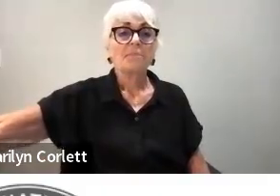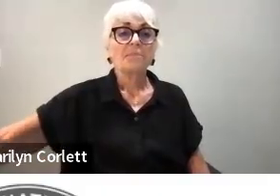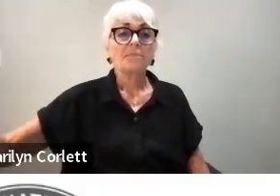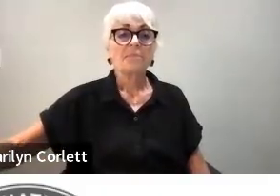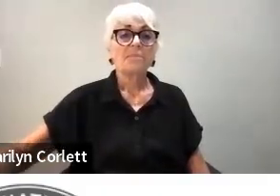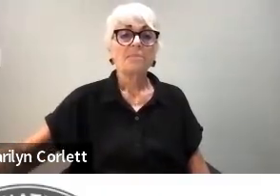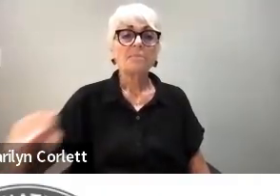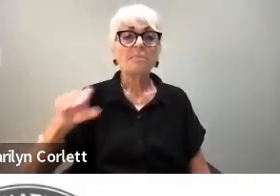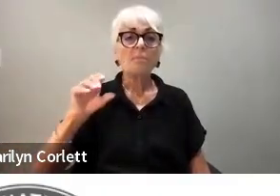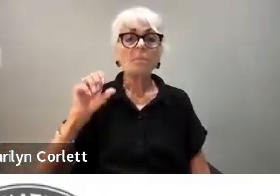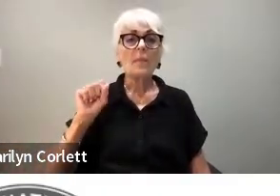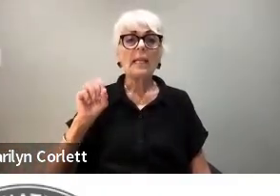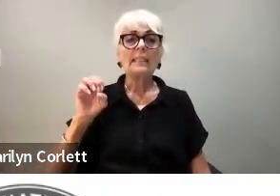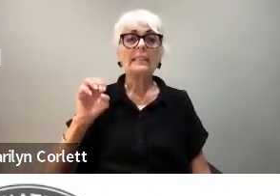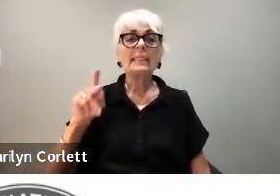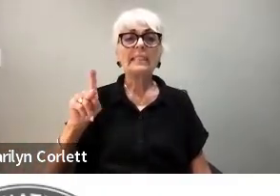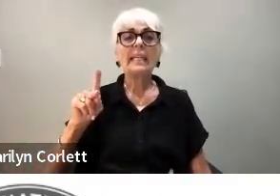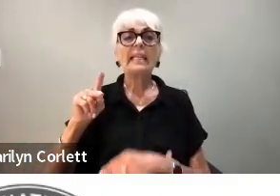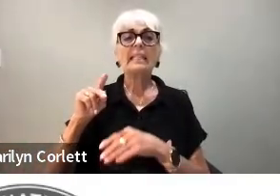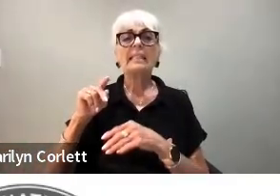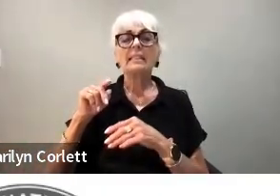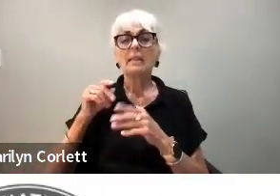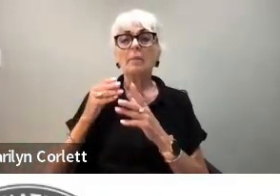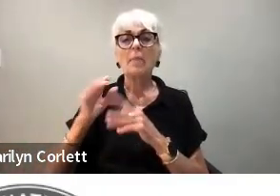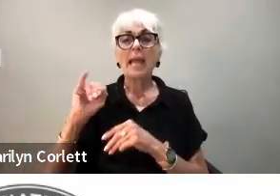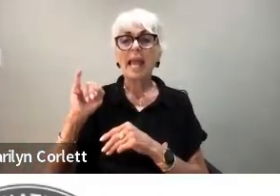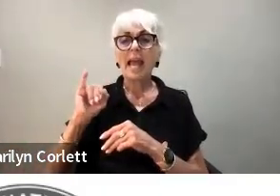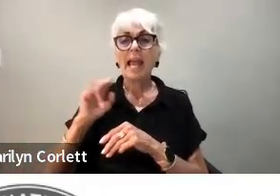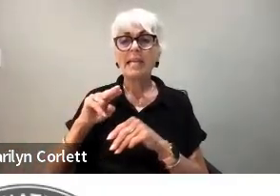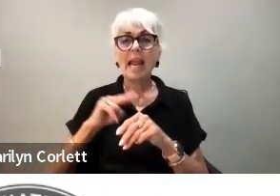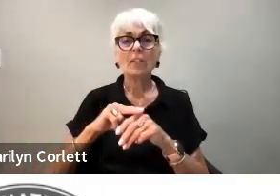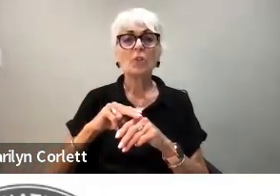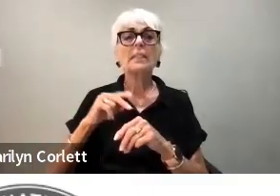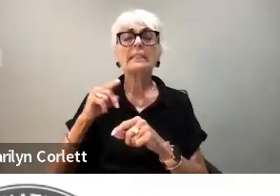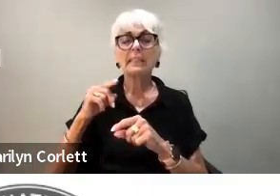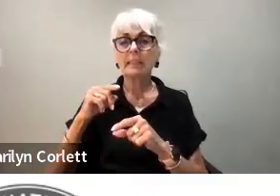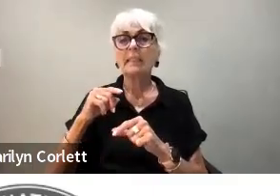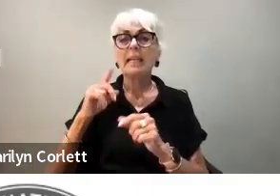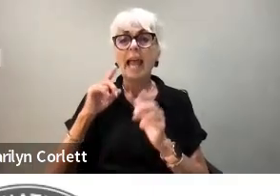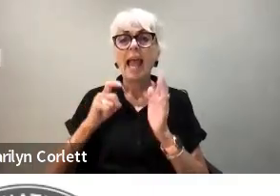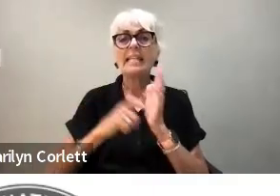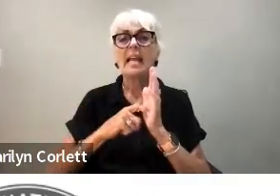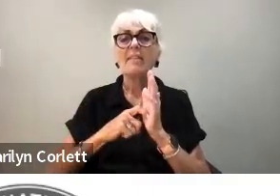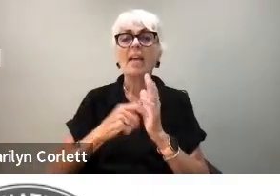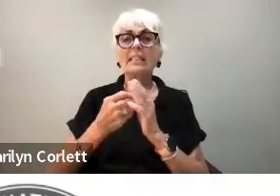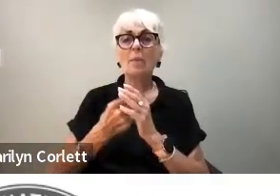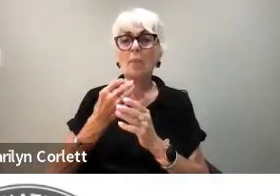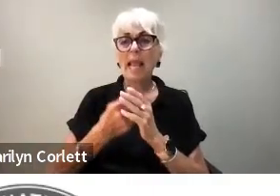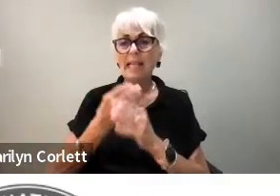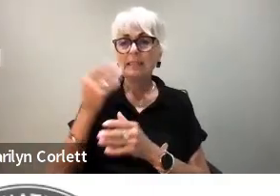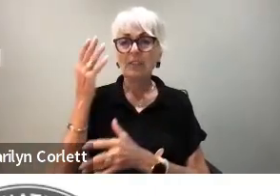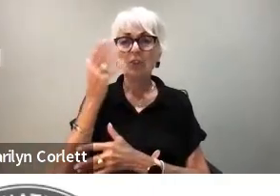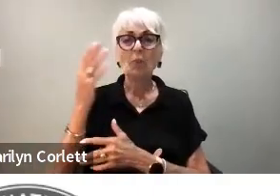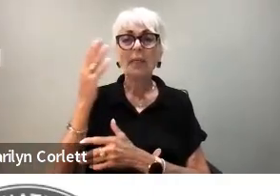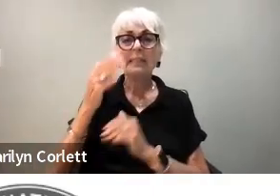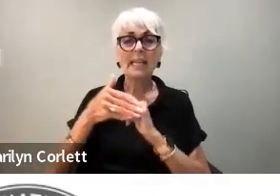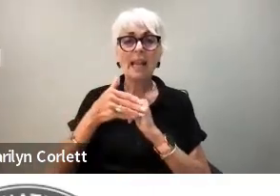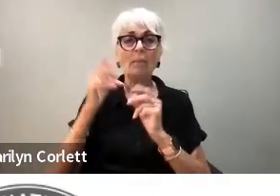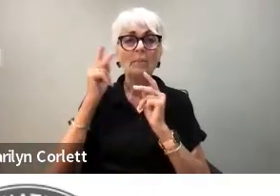iNaturalist is kind of just helps you identify plants, trees, um, and that's extremely helpful for folks as well.